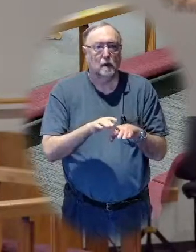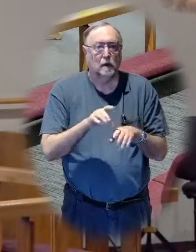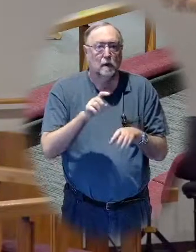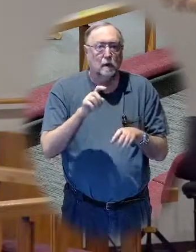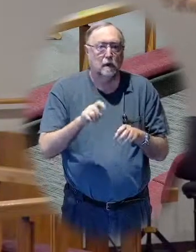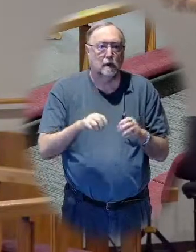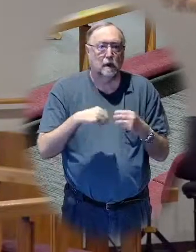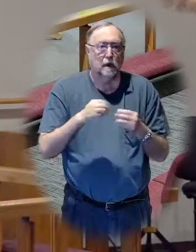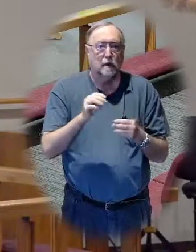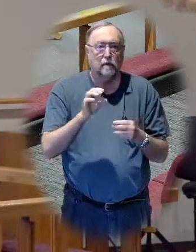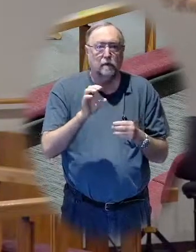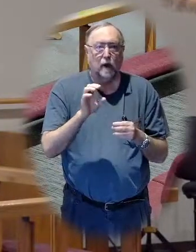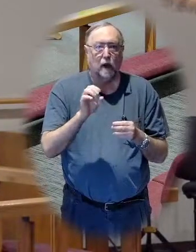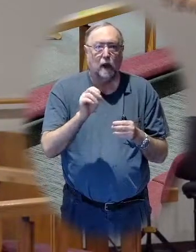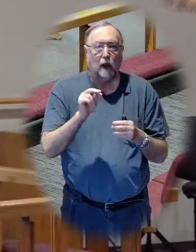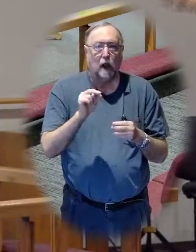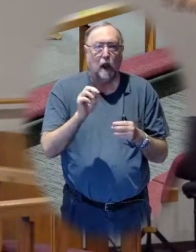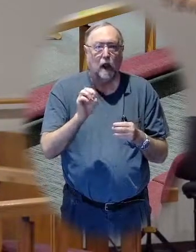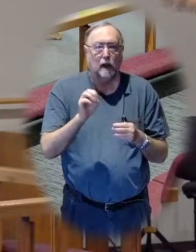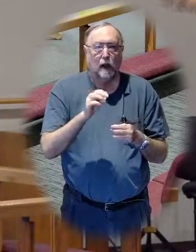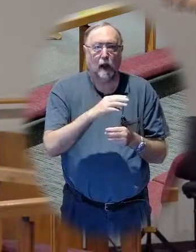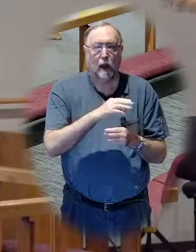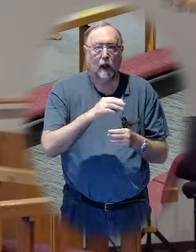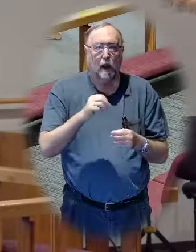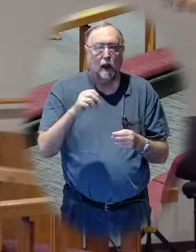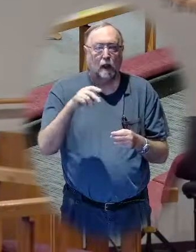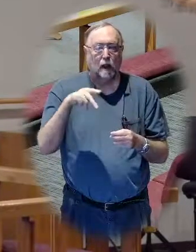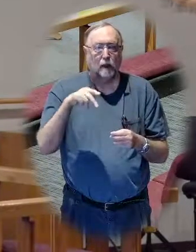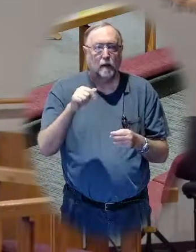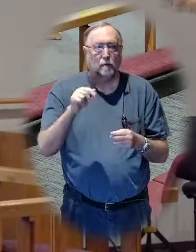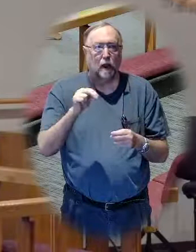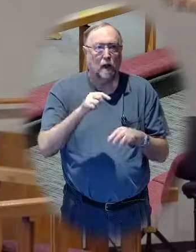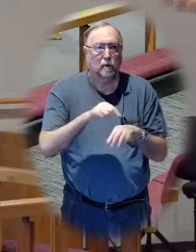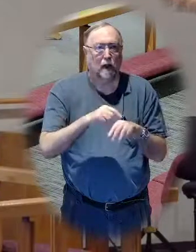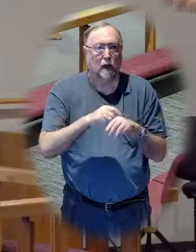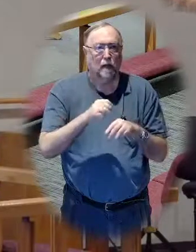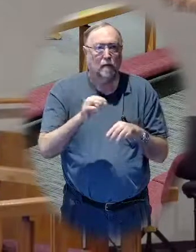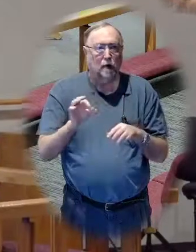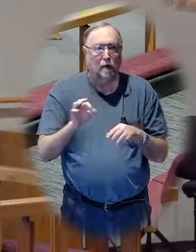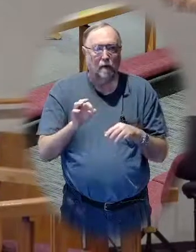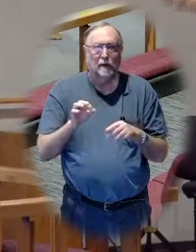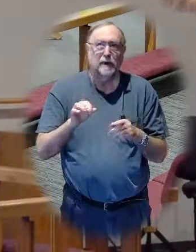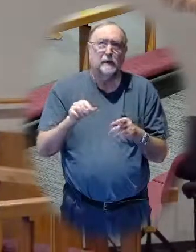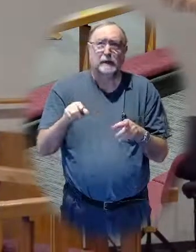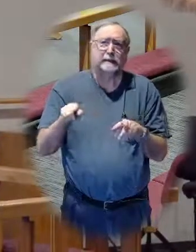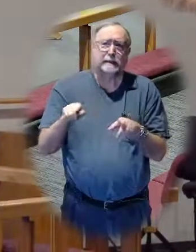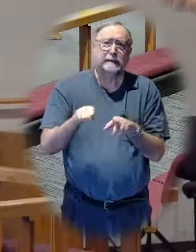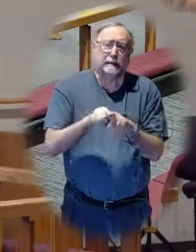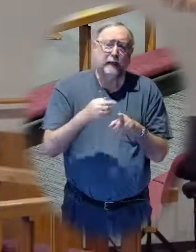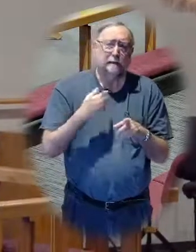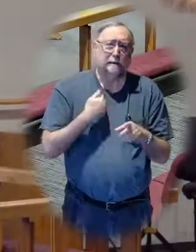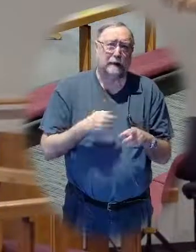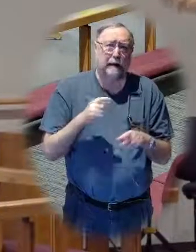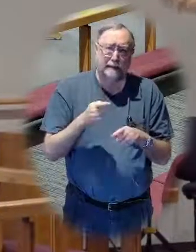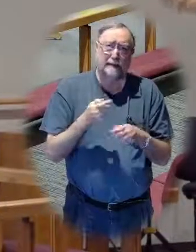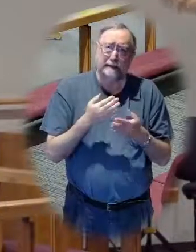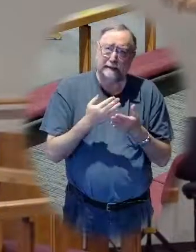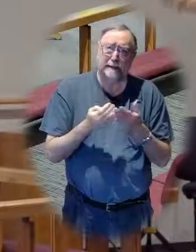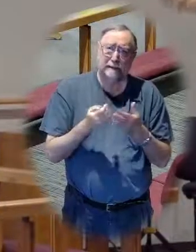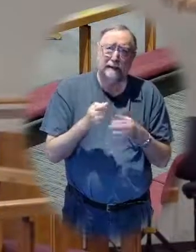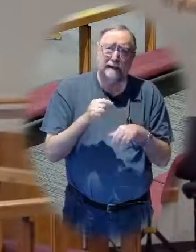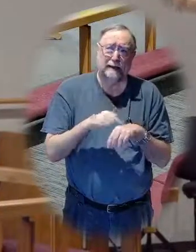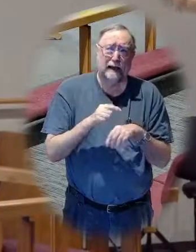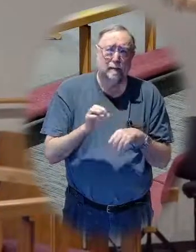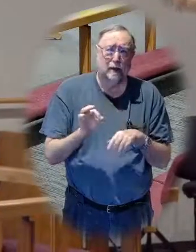give Connie and Pam, and I appreciate the time off as well. So, of course, we'll be